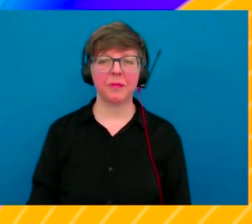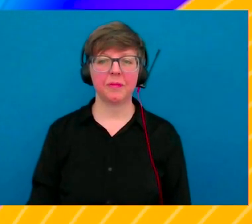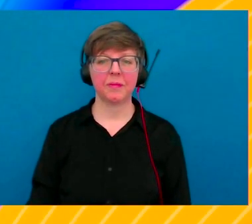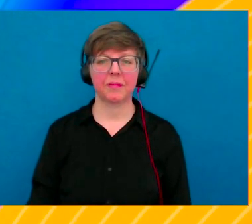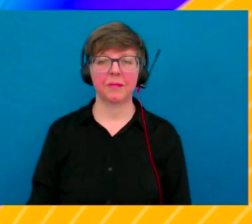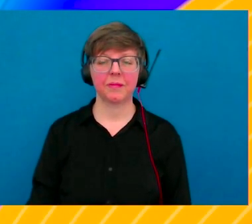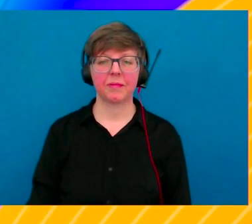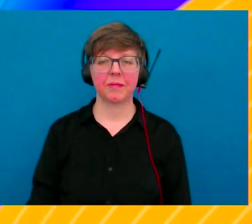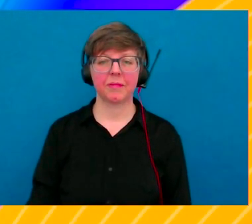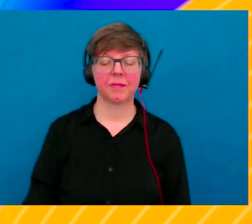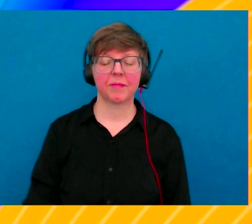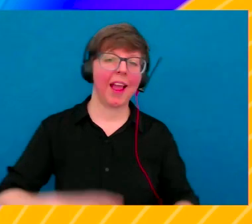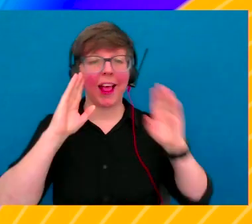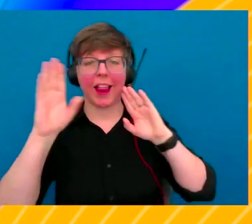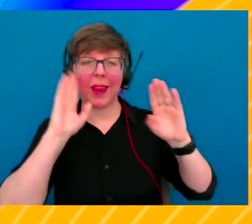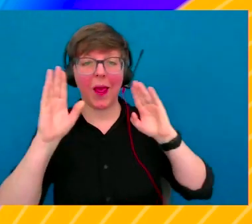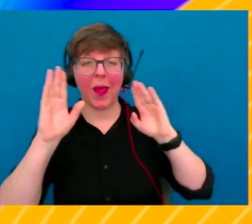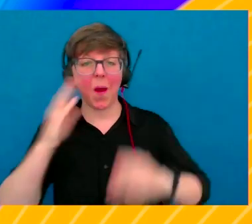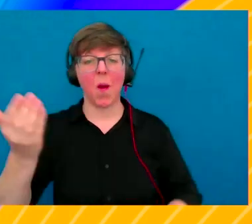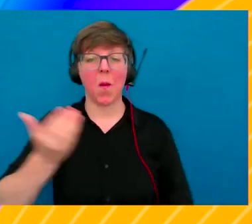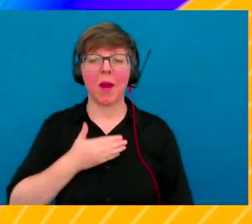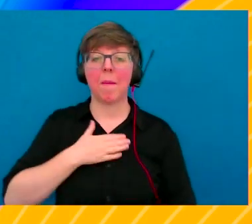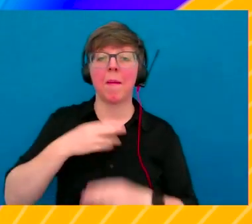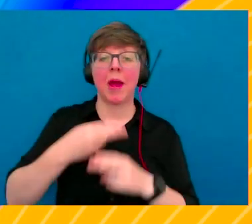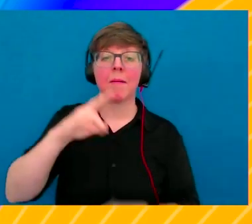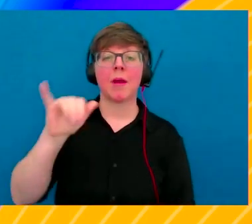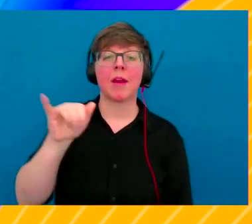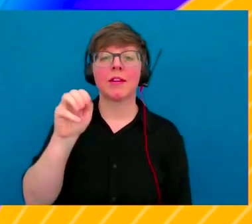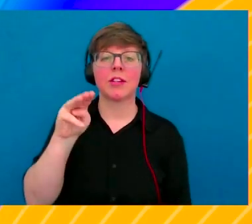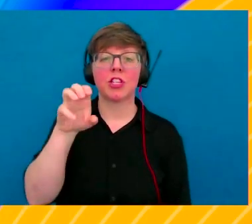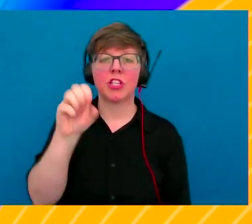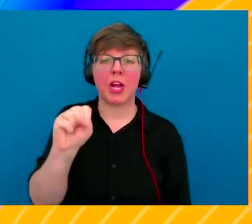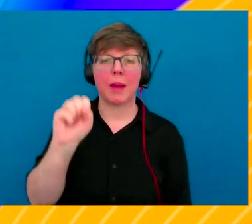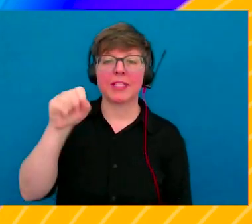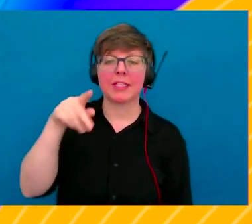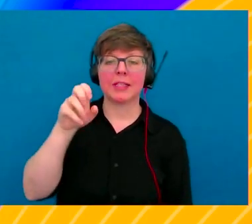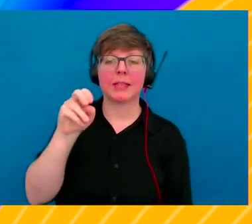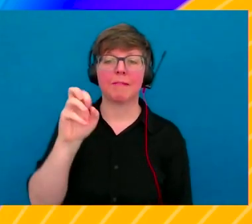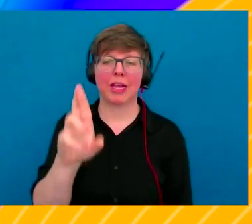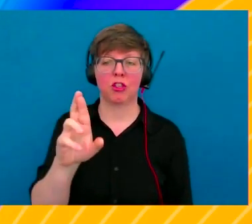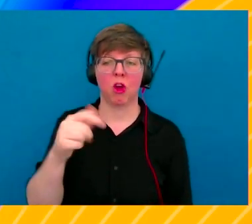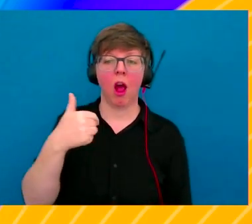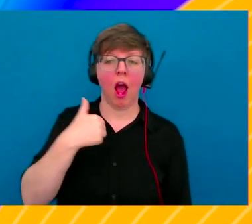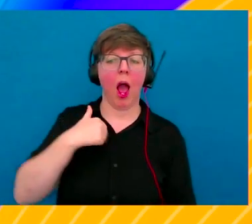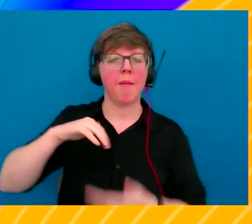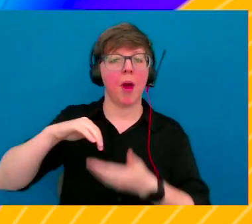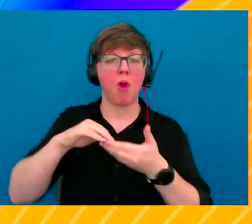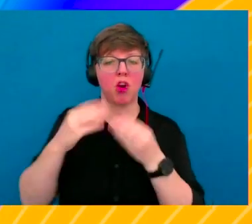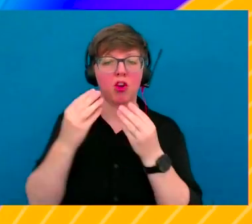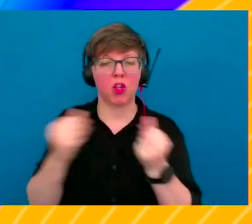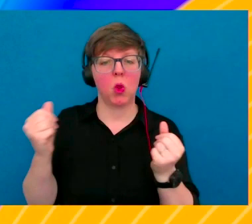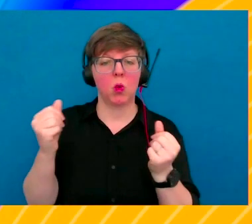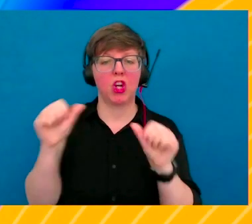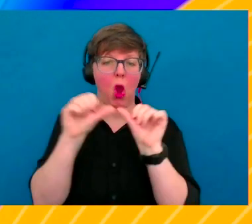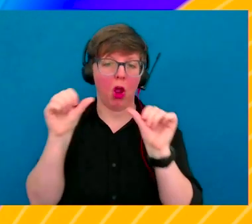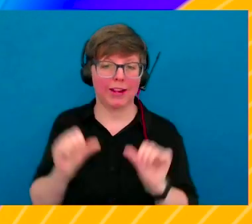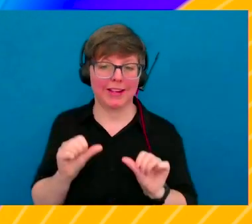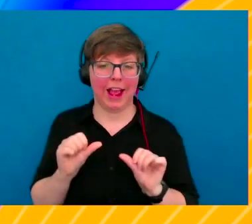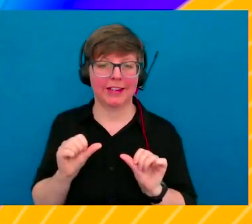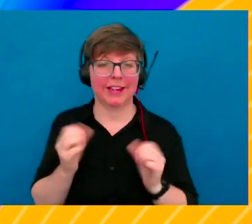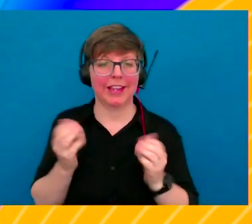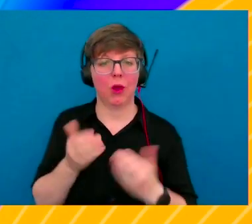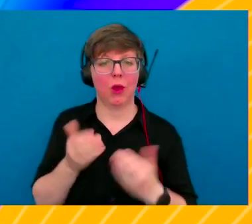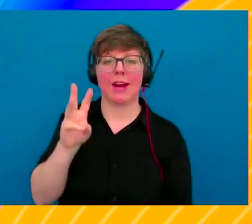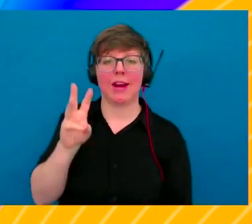Hey, welcome. My name is James Spencer. I am a partner solutions architect here at AWS, and thank you for joining us at the New York Summit. I'm joined